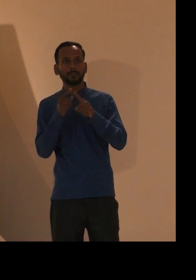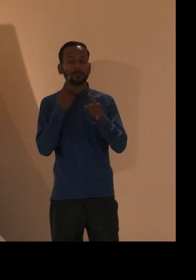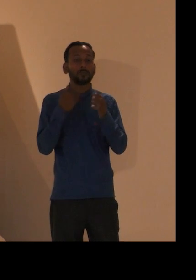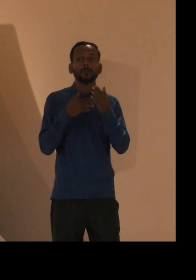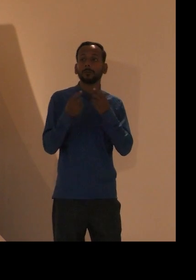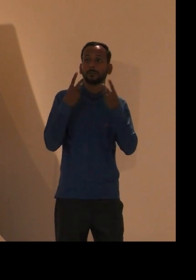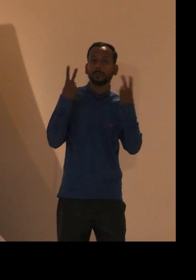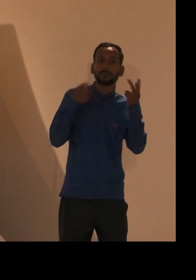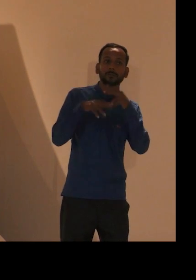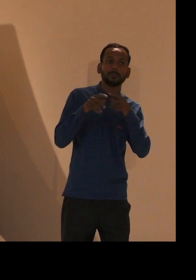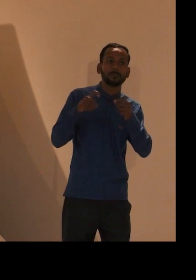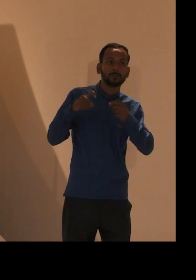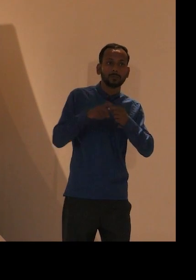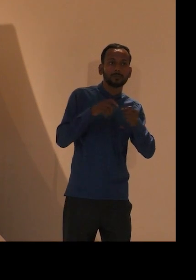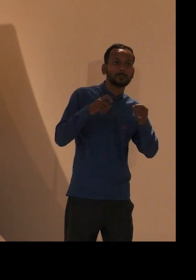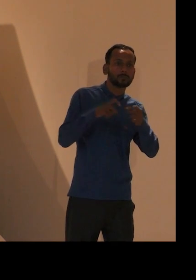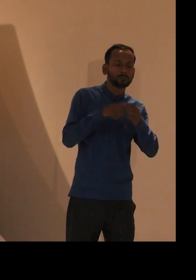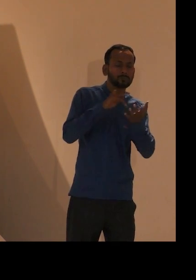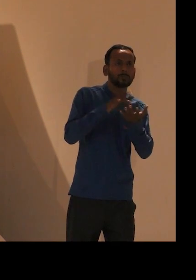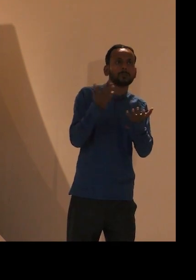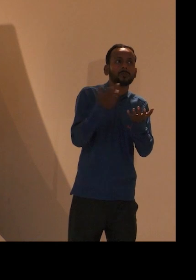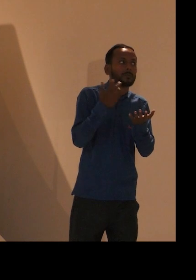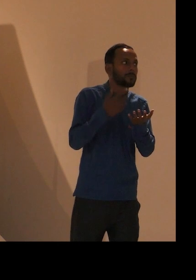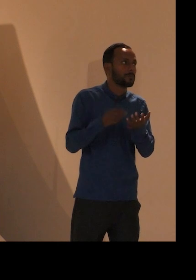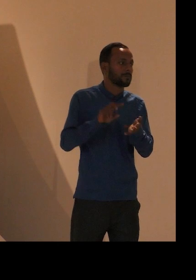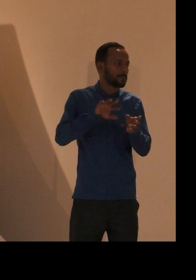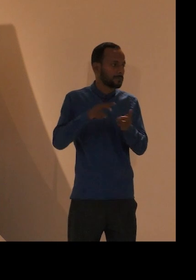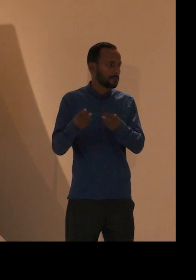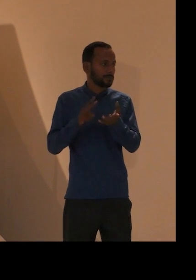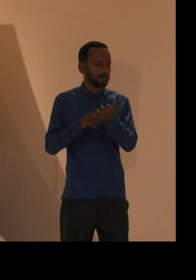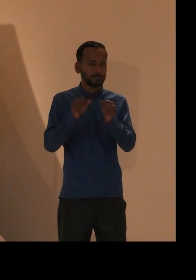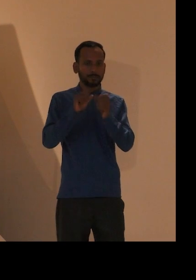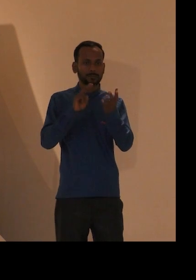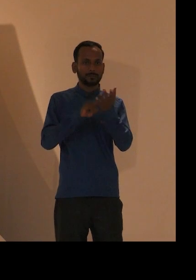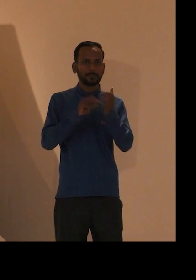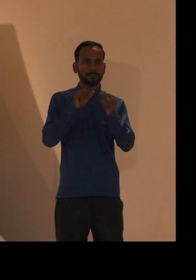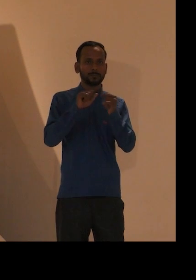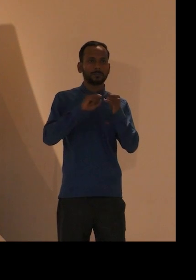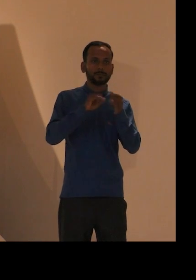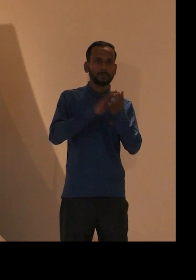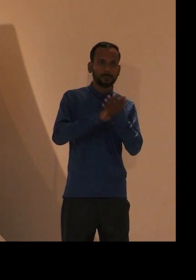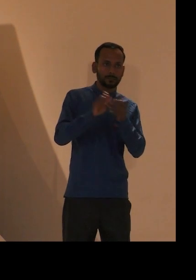artifacts connected with Nana Sahib and so on and so forth. So,